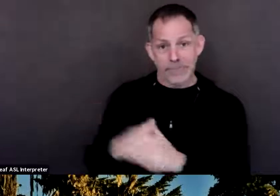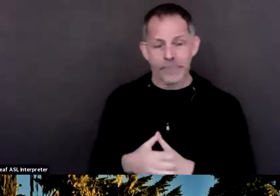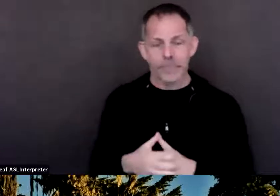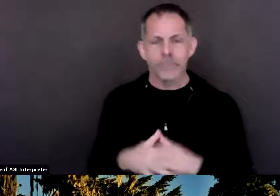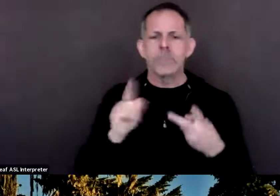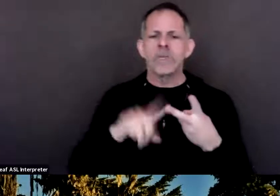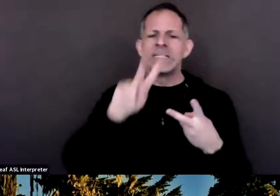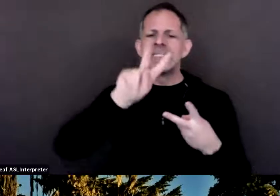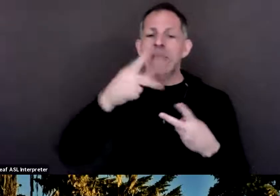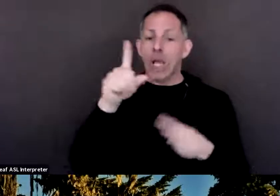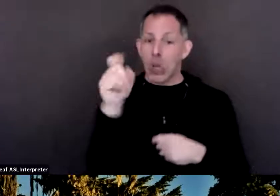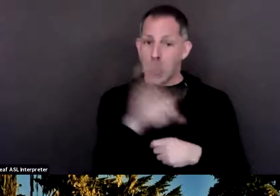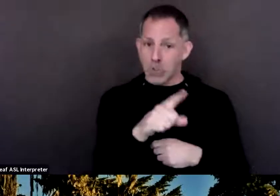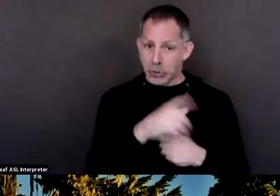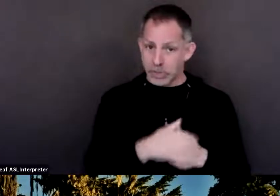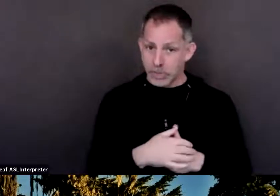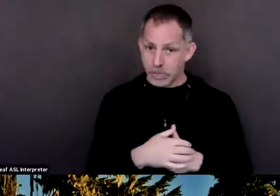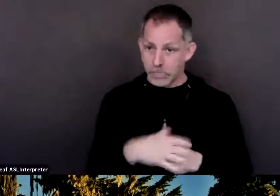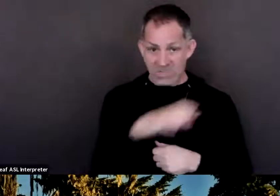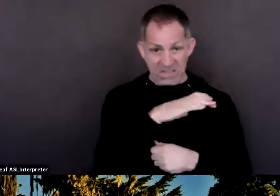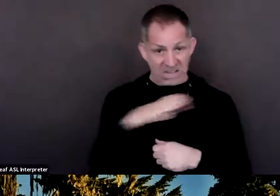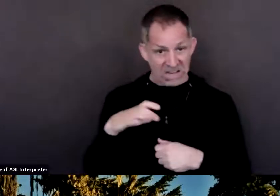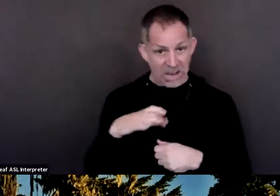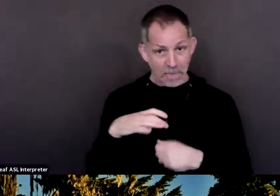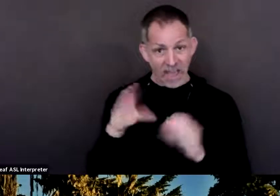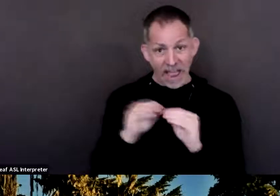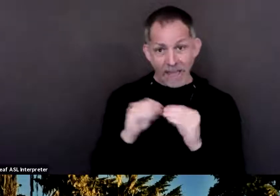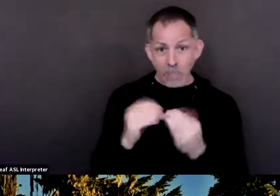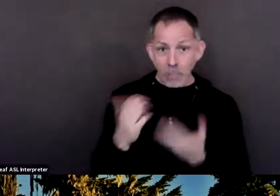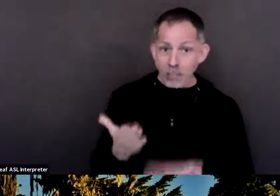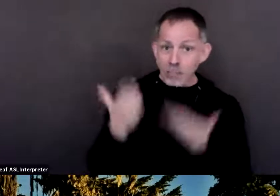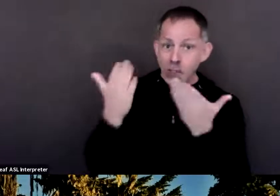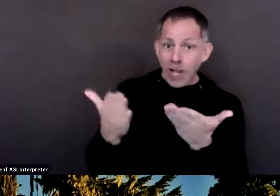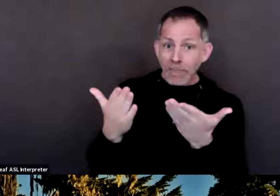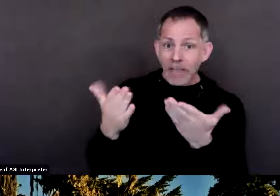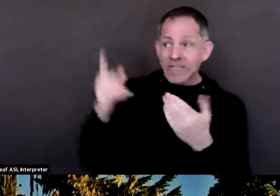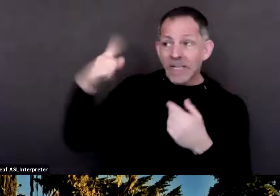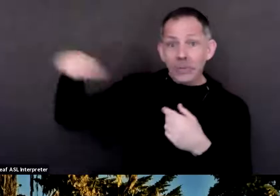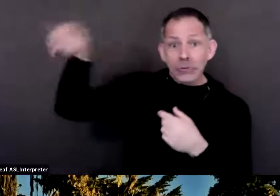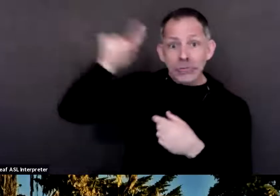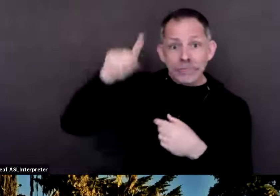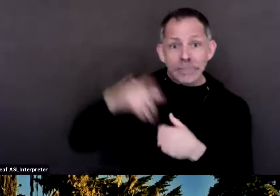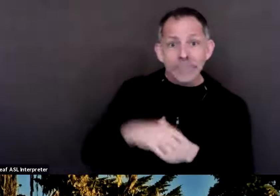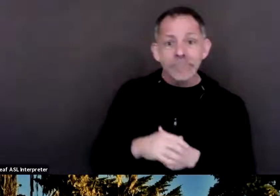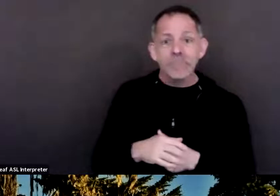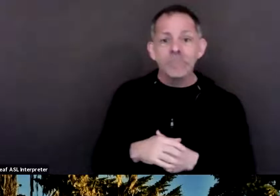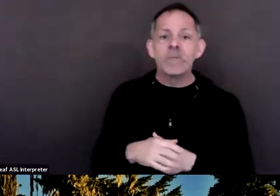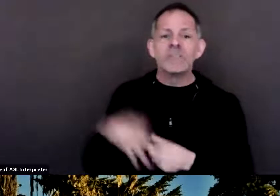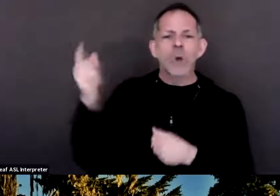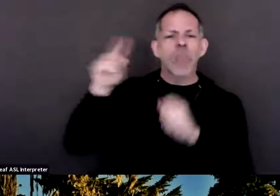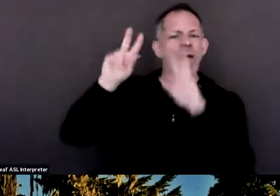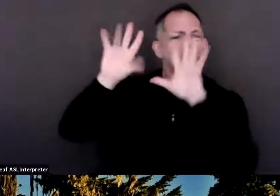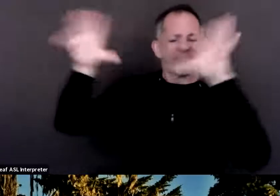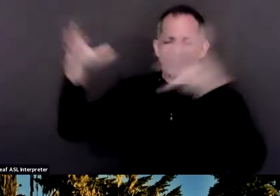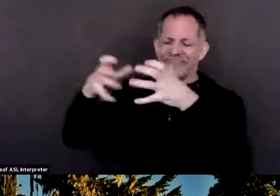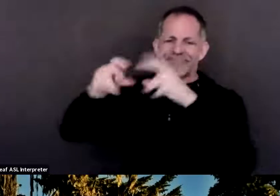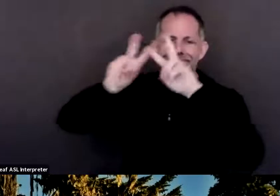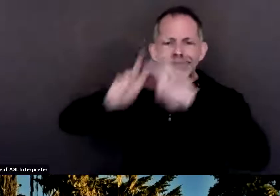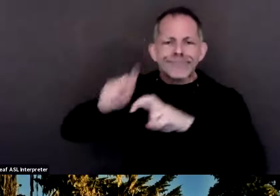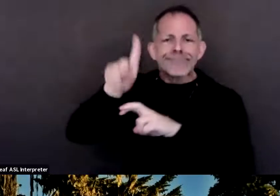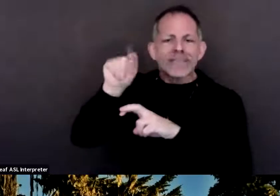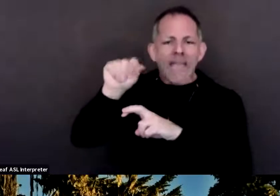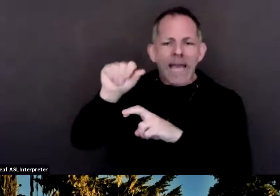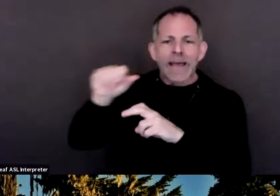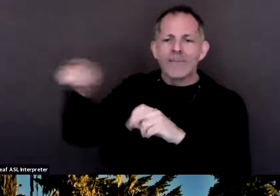additional recommendations based on the data they've seen? So they looked at it and they said, we're not ready to answer either of those questions. We need